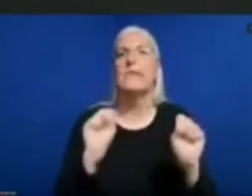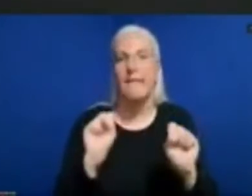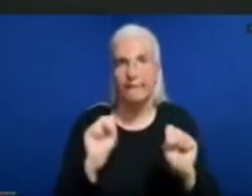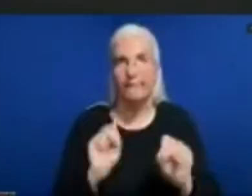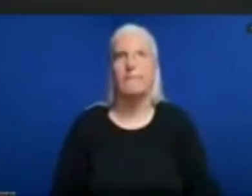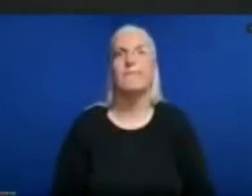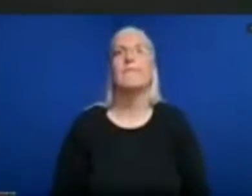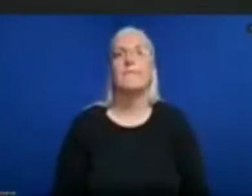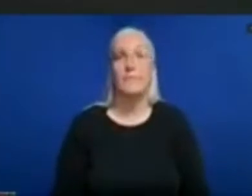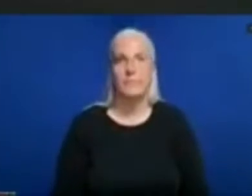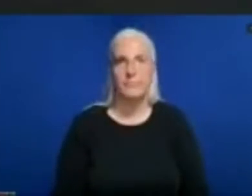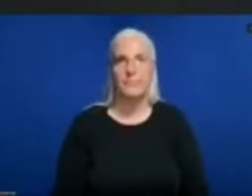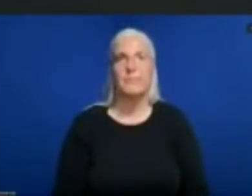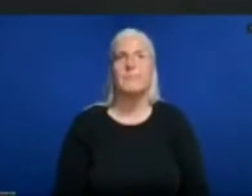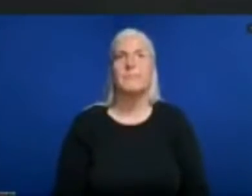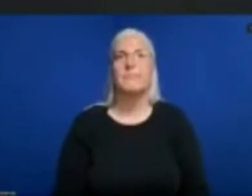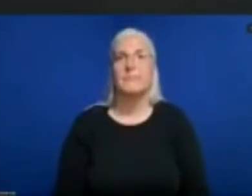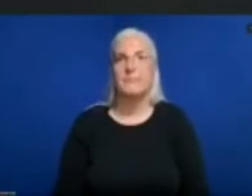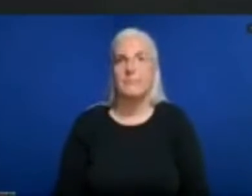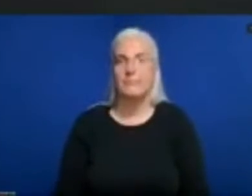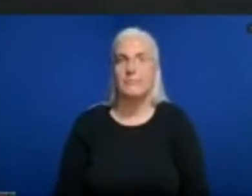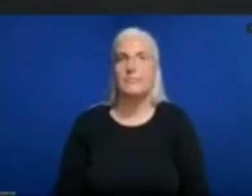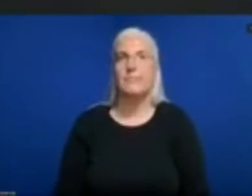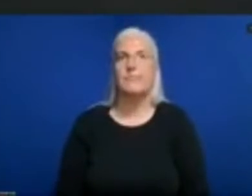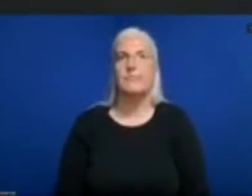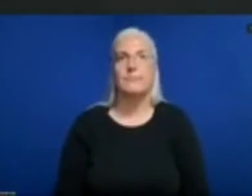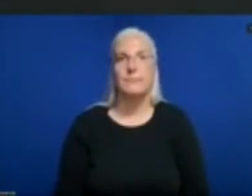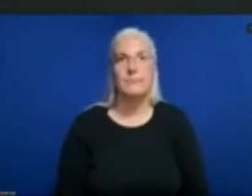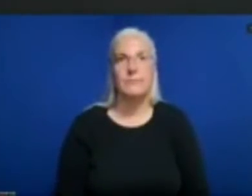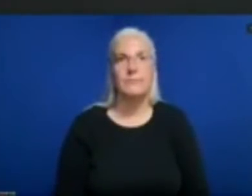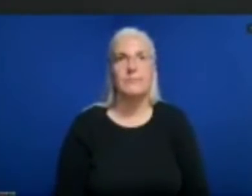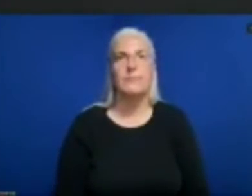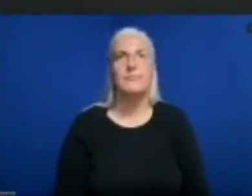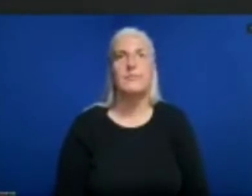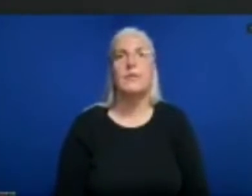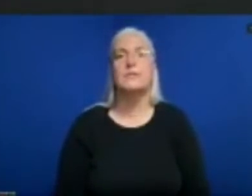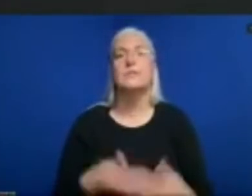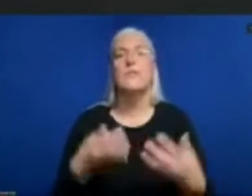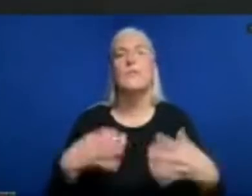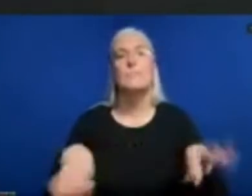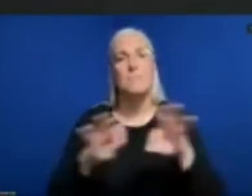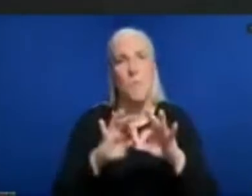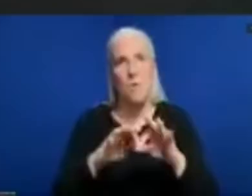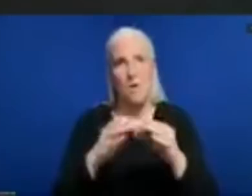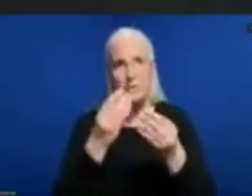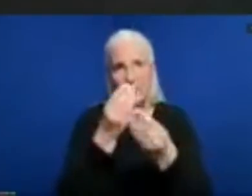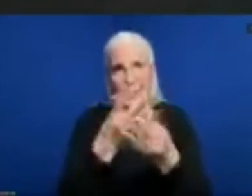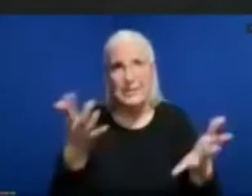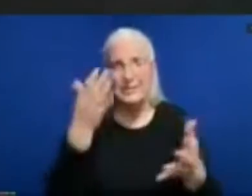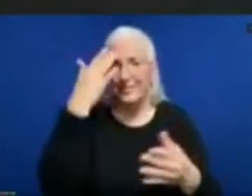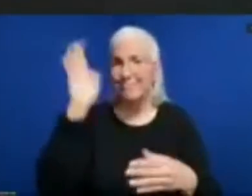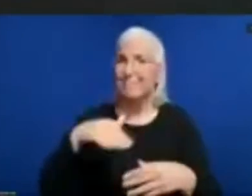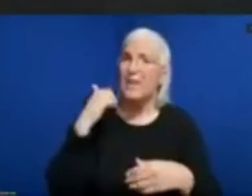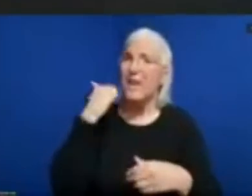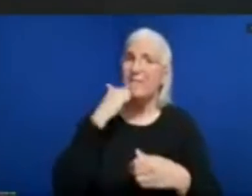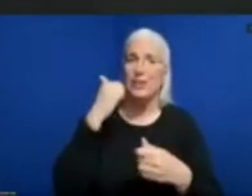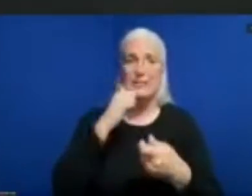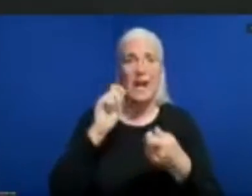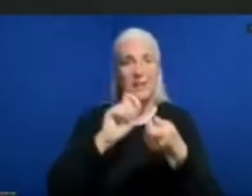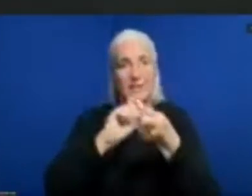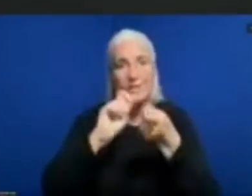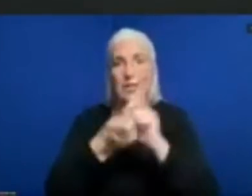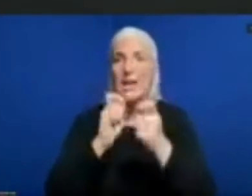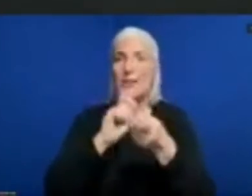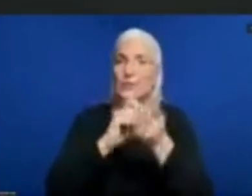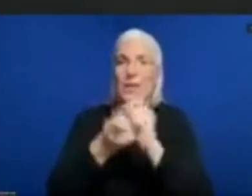It's important to remember that these inspections are ongoing and the numbers are subject to change. Finally, we are asking for your help. When an evacuation is issued for